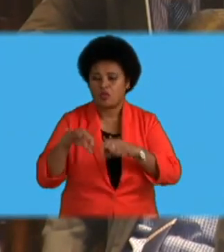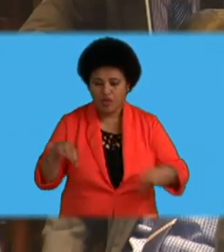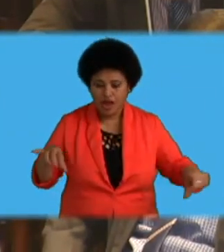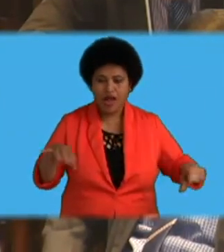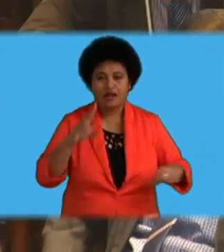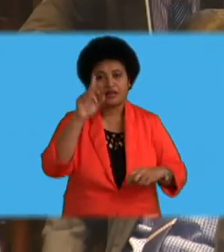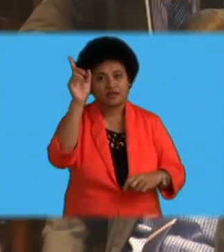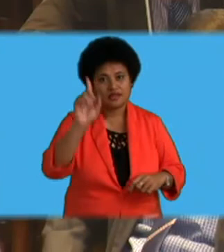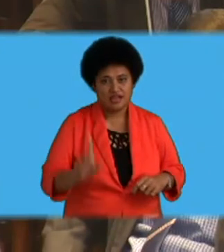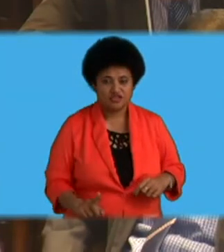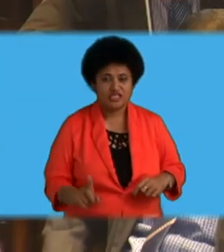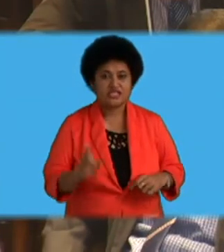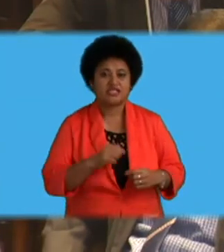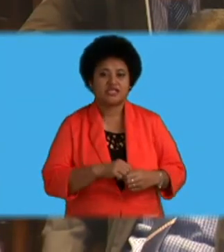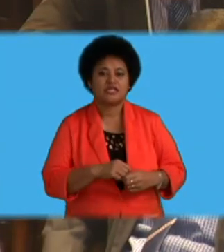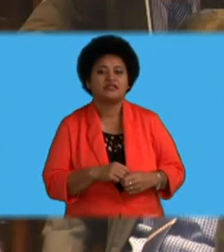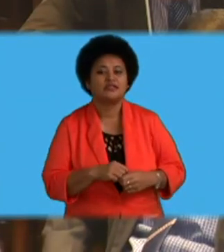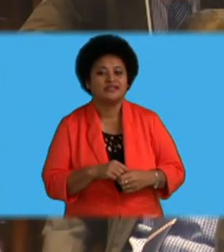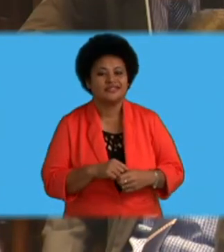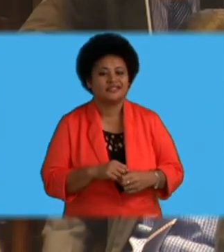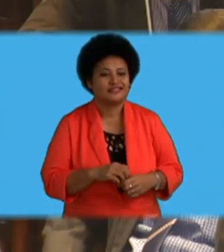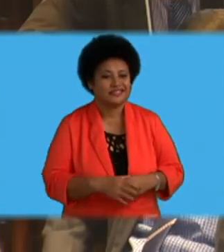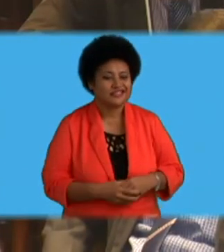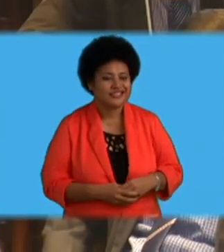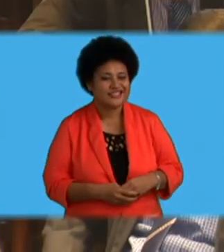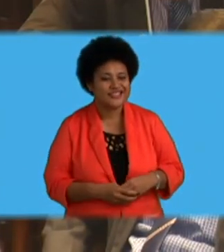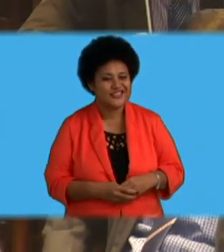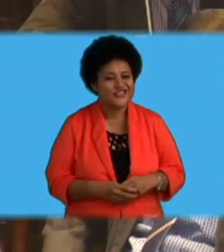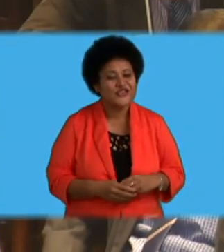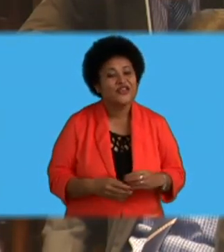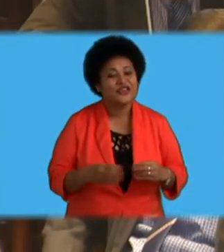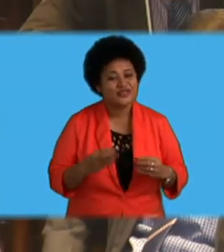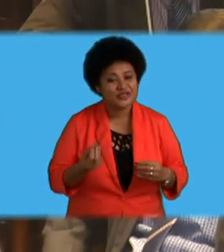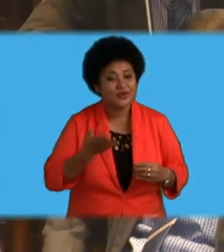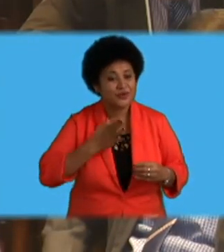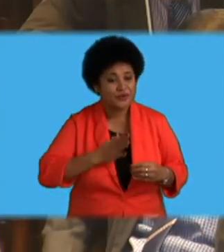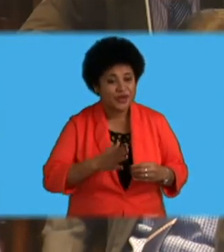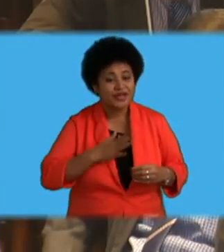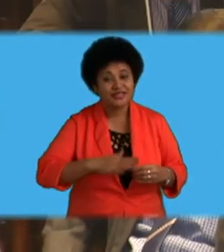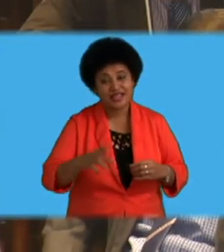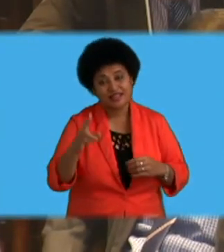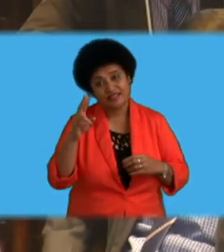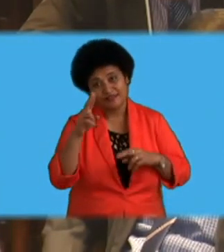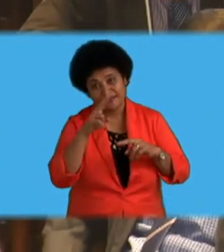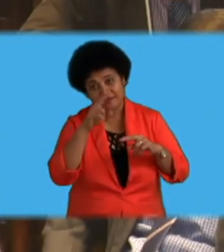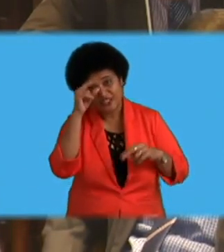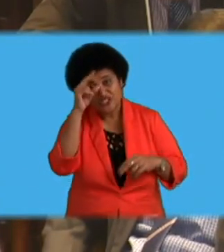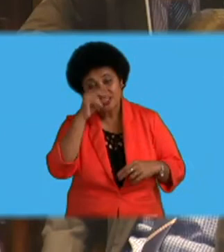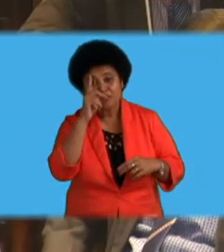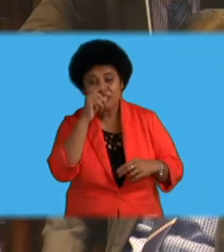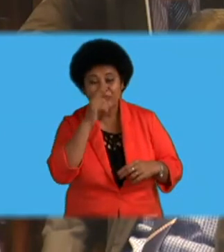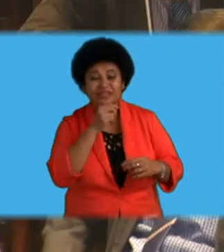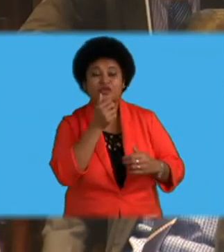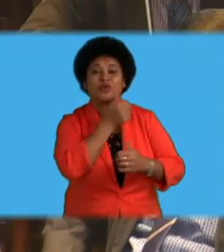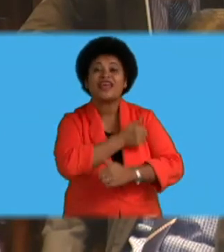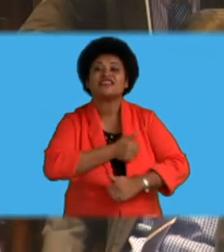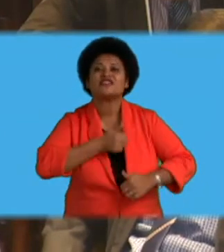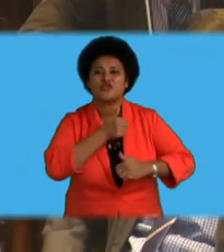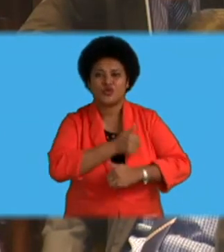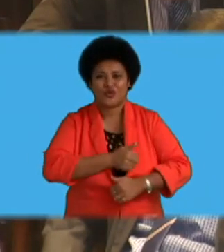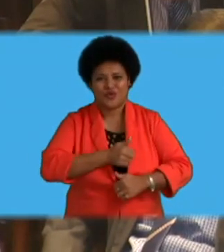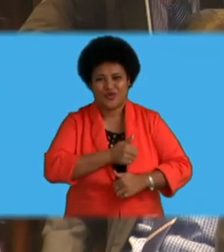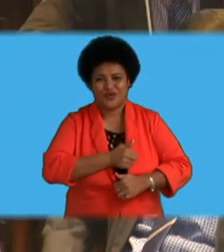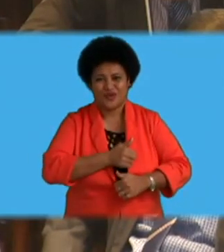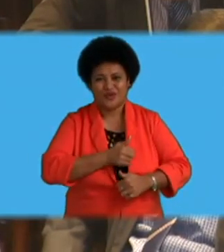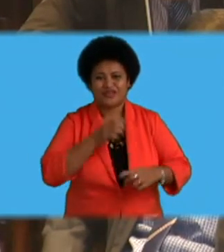these settlements as a matter of urgent priority so that our people, the Fijian people, enjoy the basic necessities